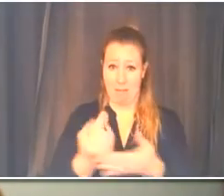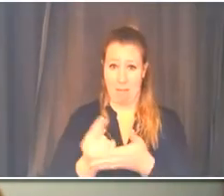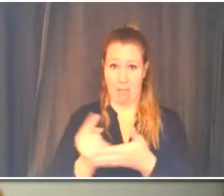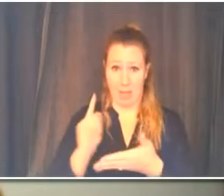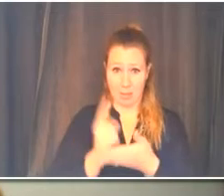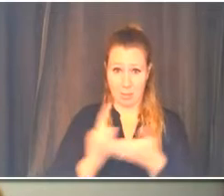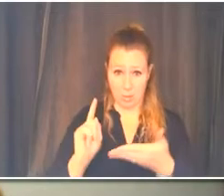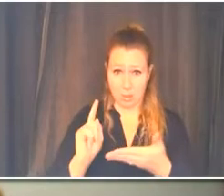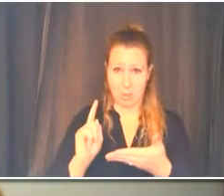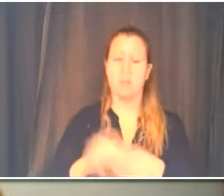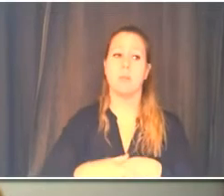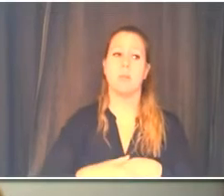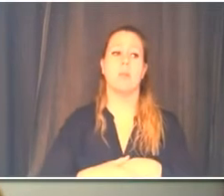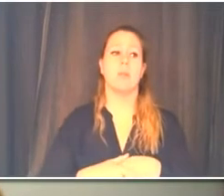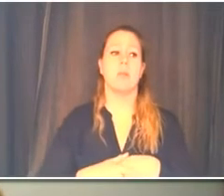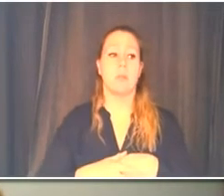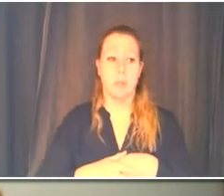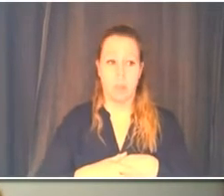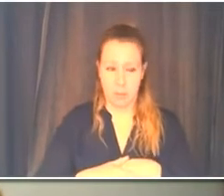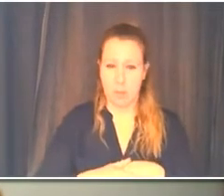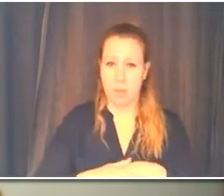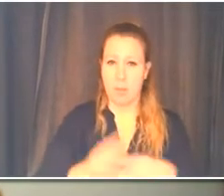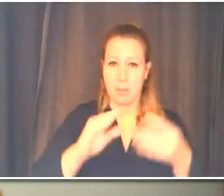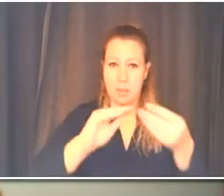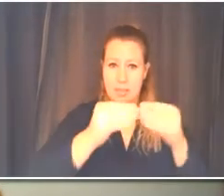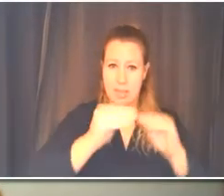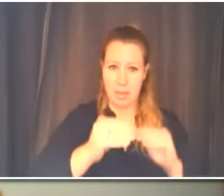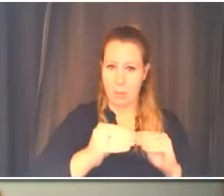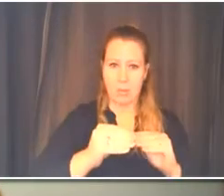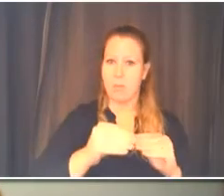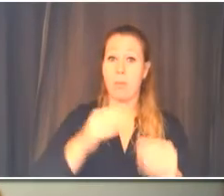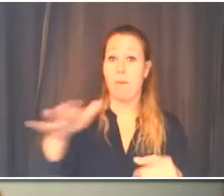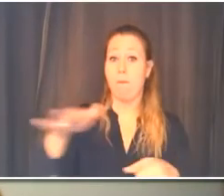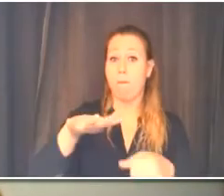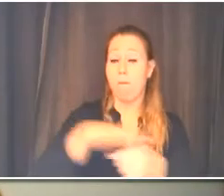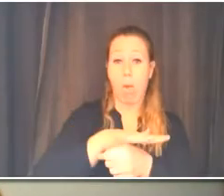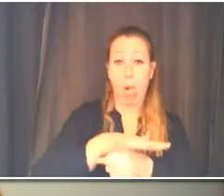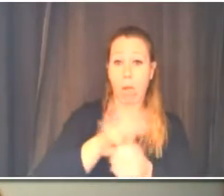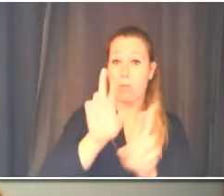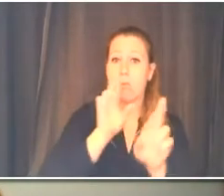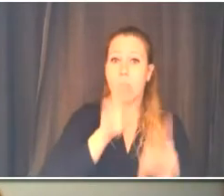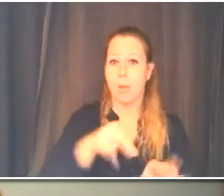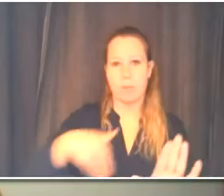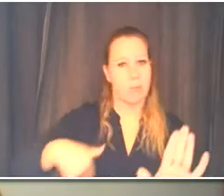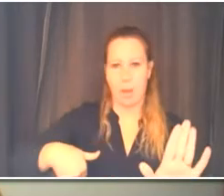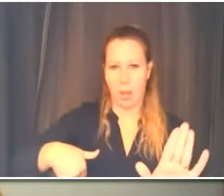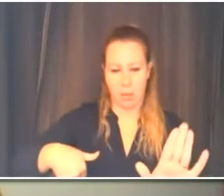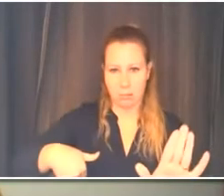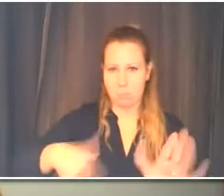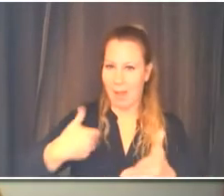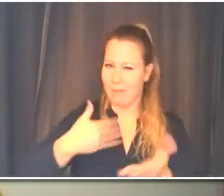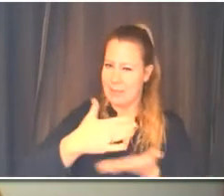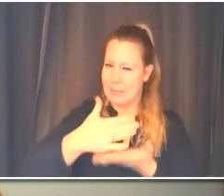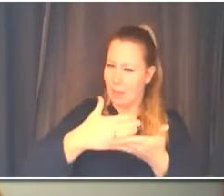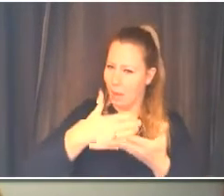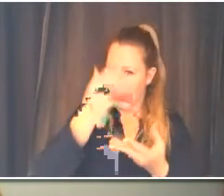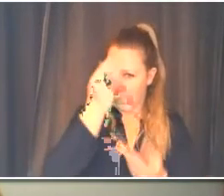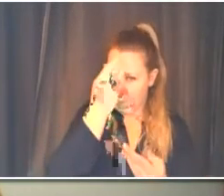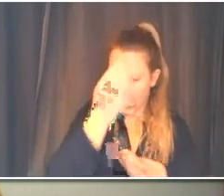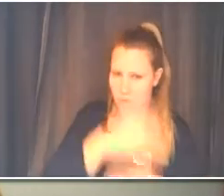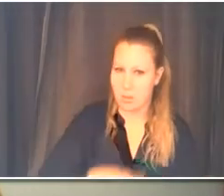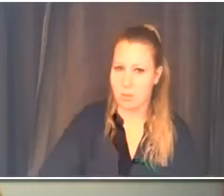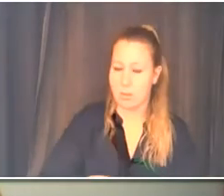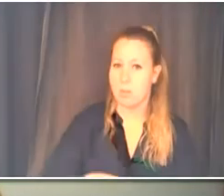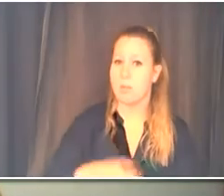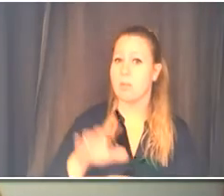9:45 this morning the domestic incident reports were down 18.8% uh down 116 and that